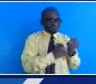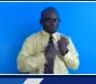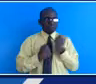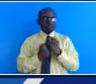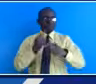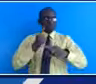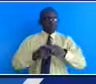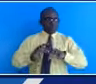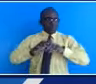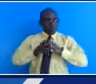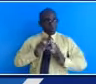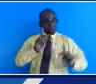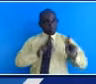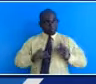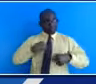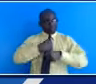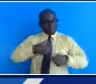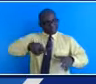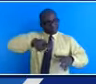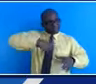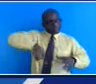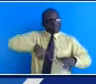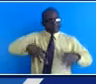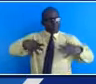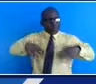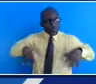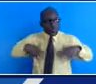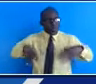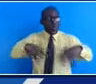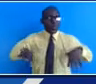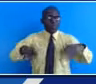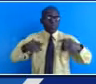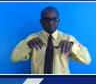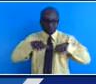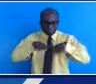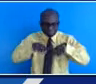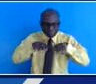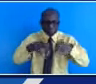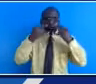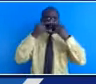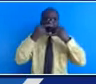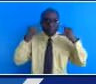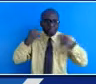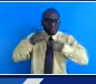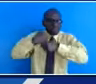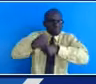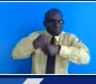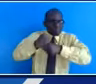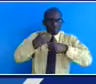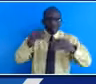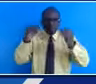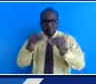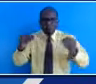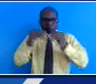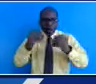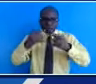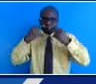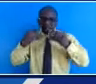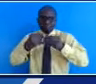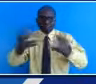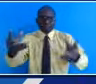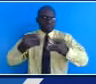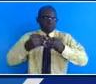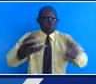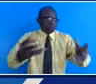handmade, hand-sewn masks for first responders or other essential workers. That was a group led by Liz